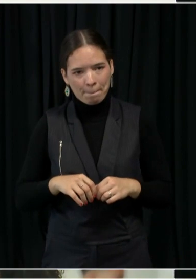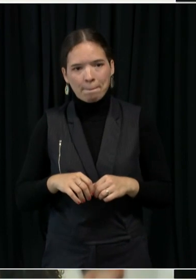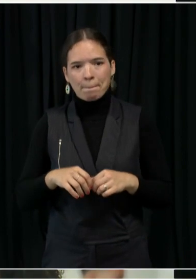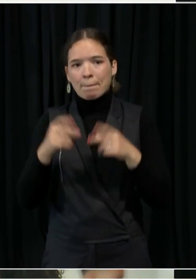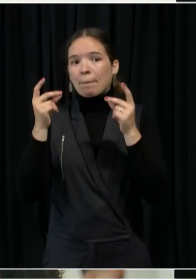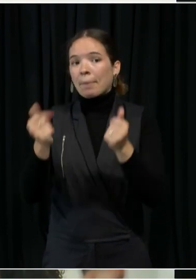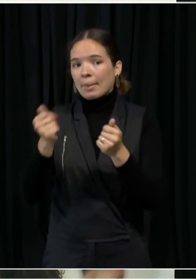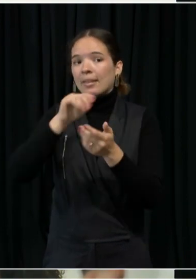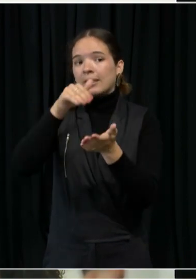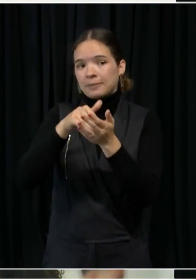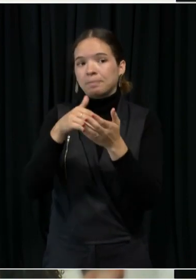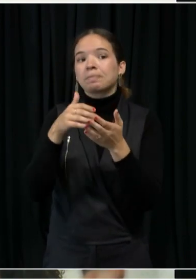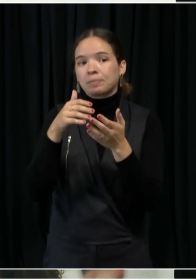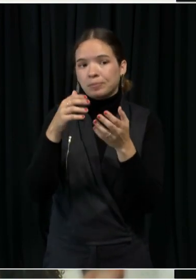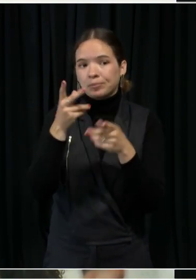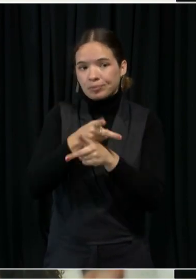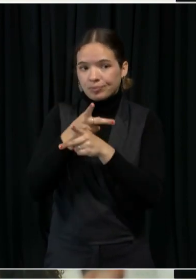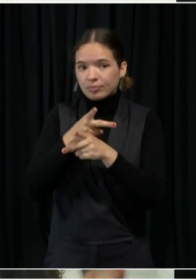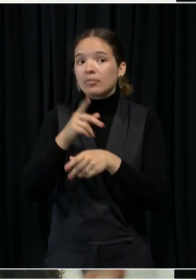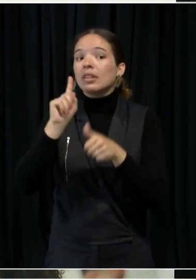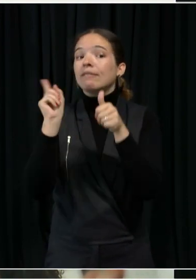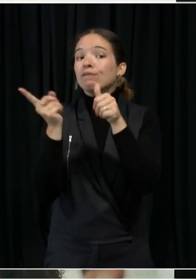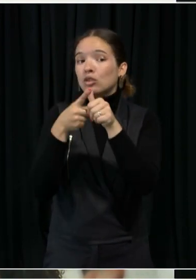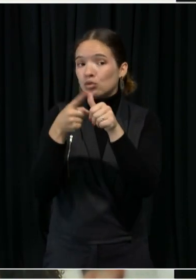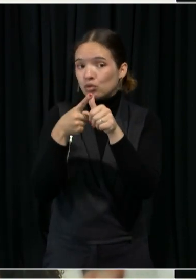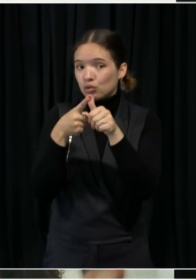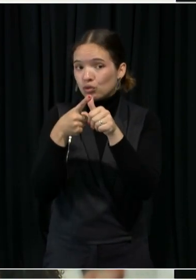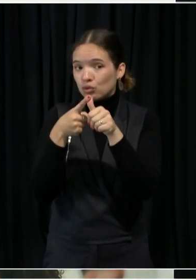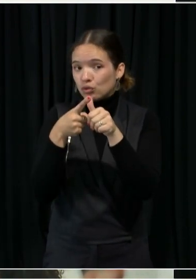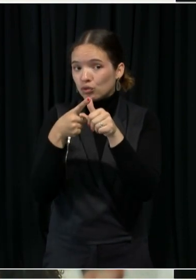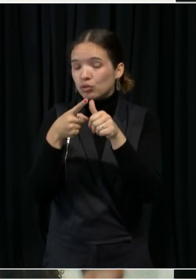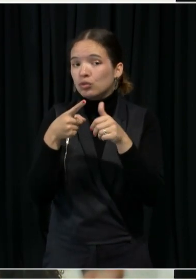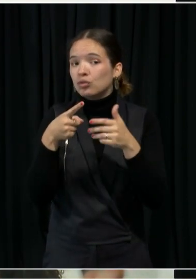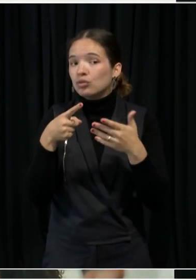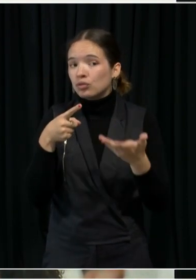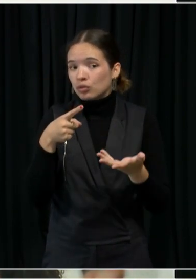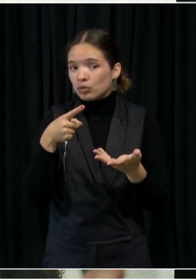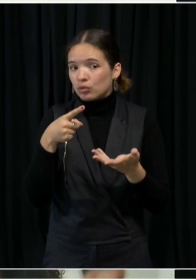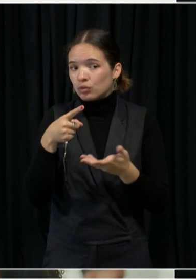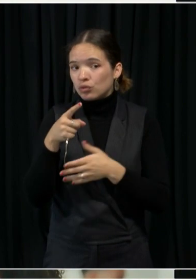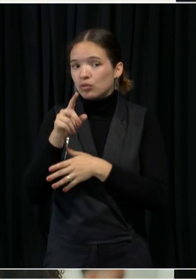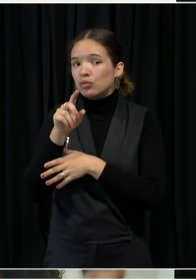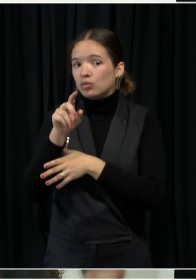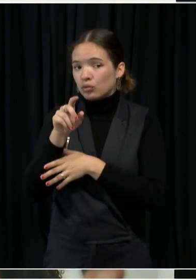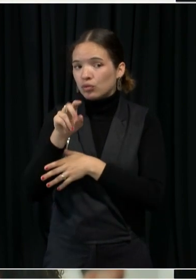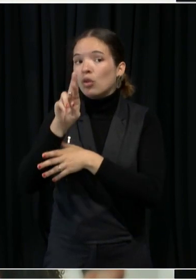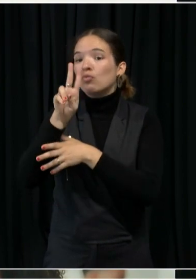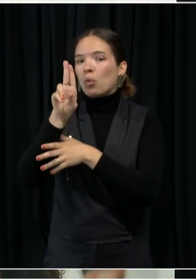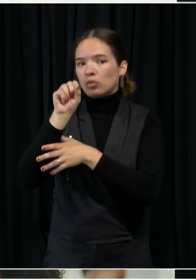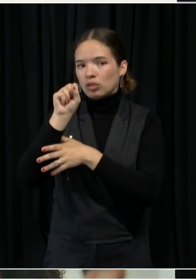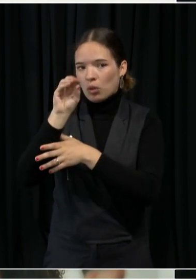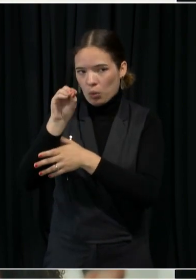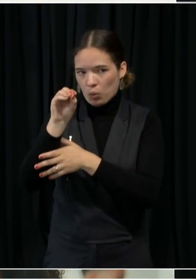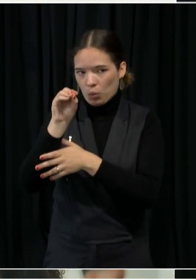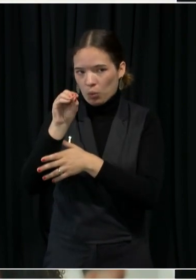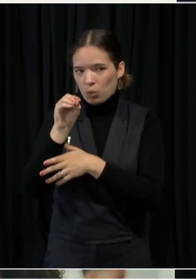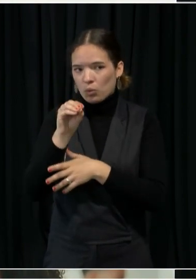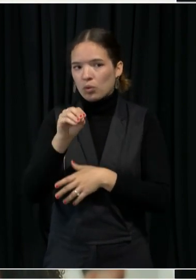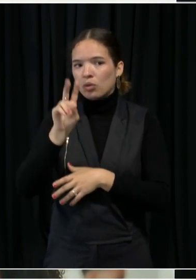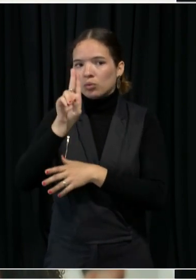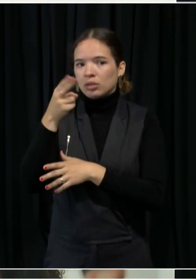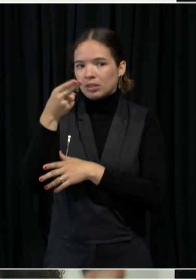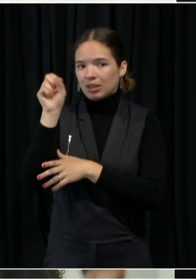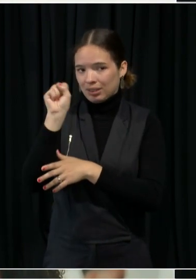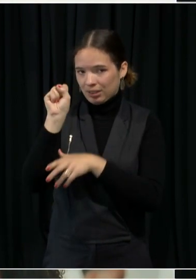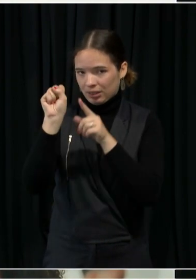hospital. First, Kimberly Russo, who I have mentioned, who is with Universal Health Services, who